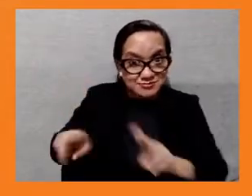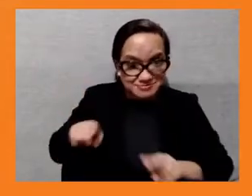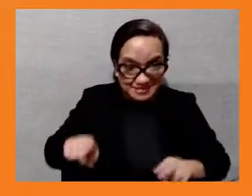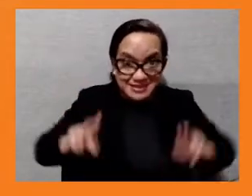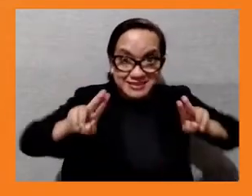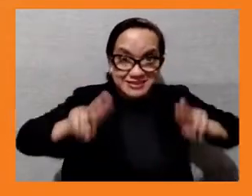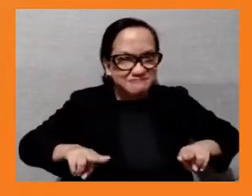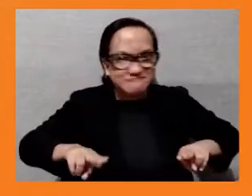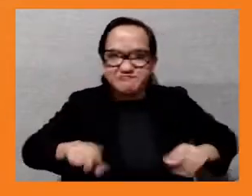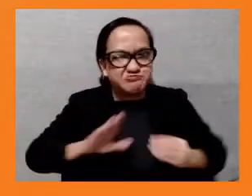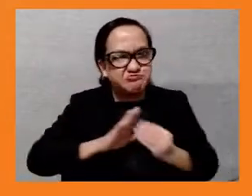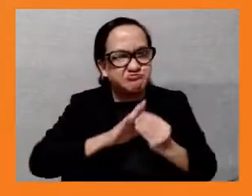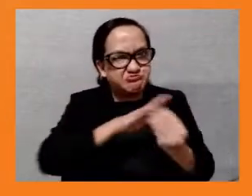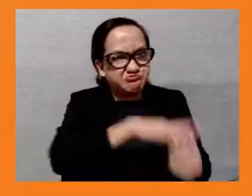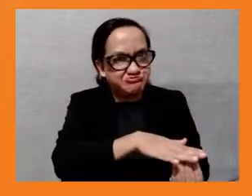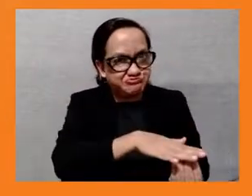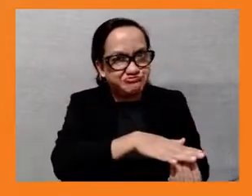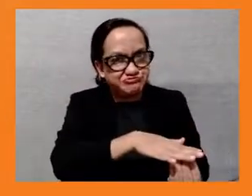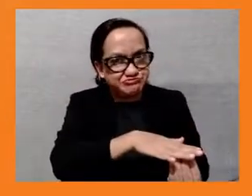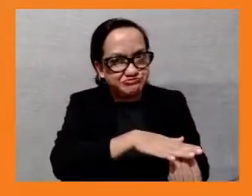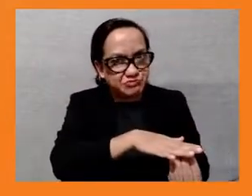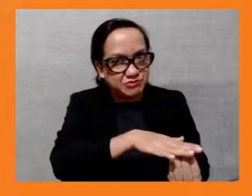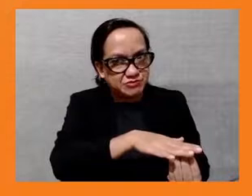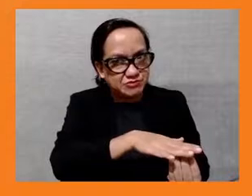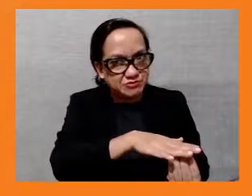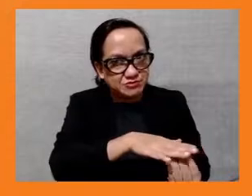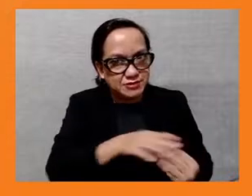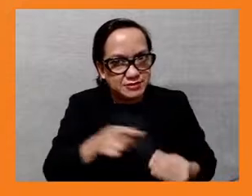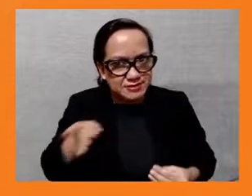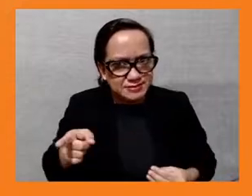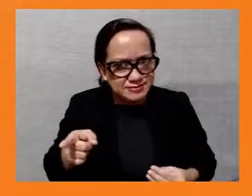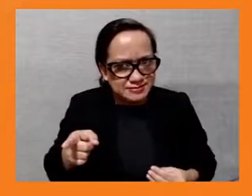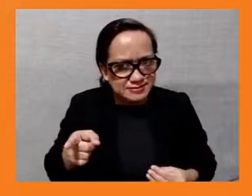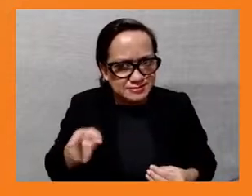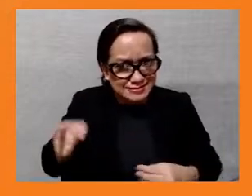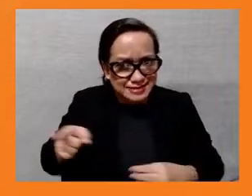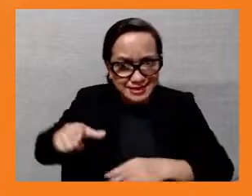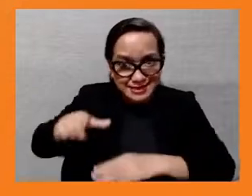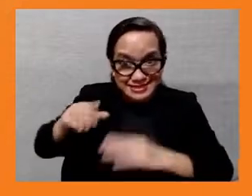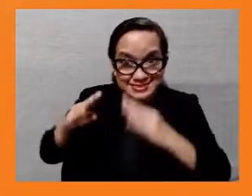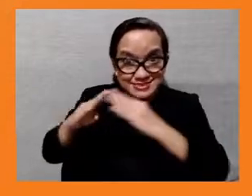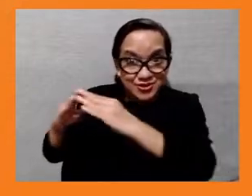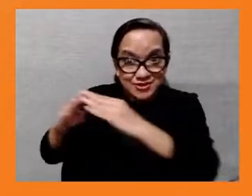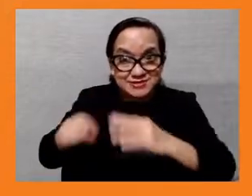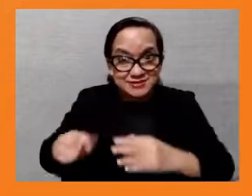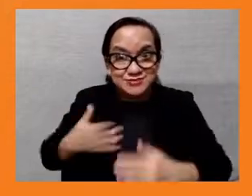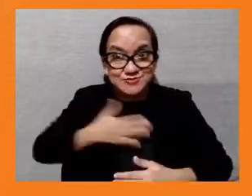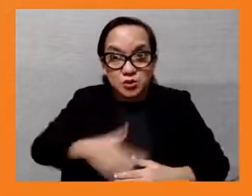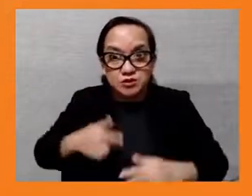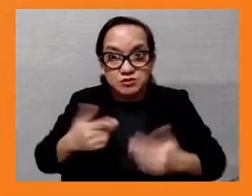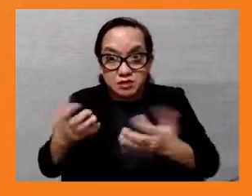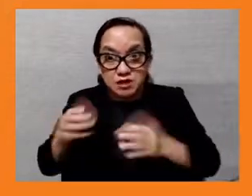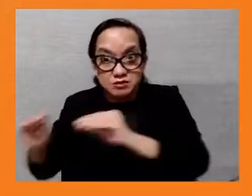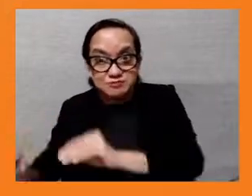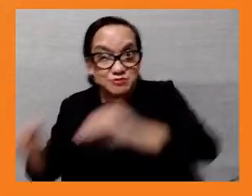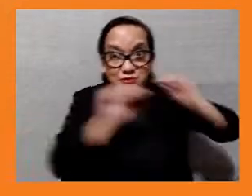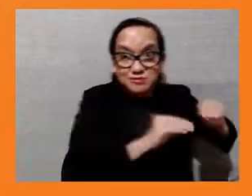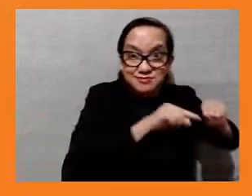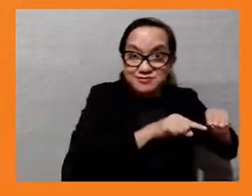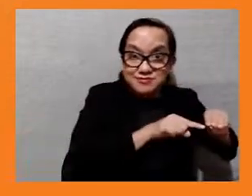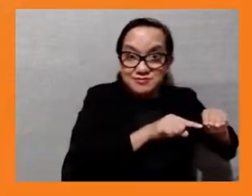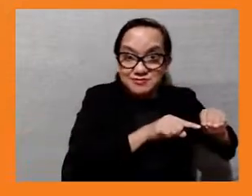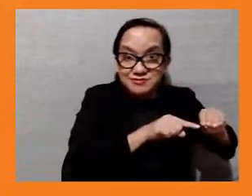Thank you, Dean Renel. And it's just listening to a big oak tree. And we hope that the words are not falling